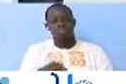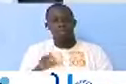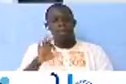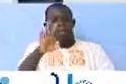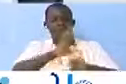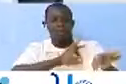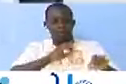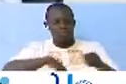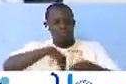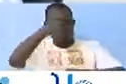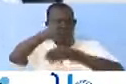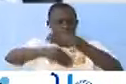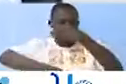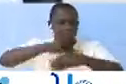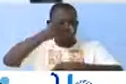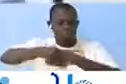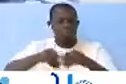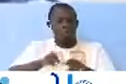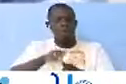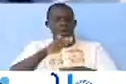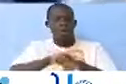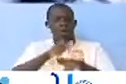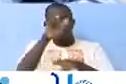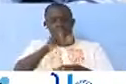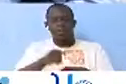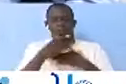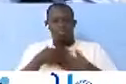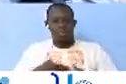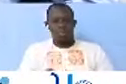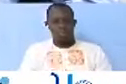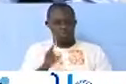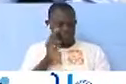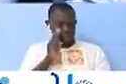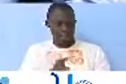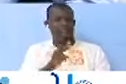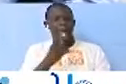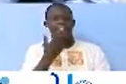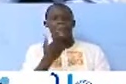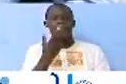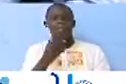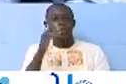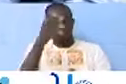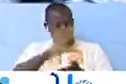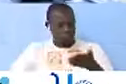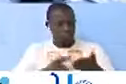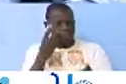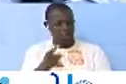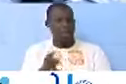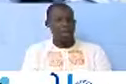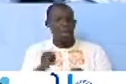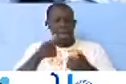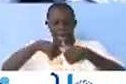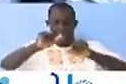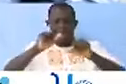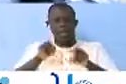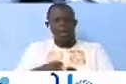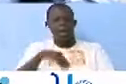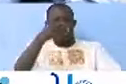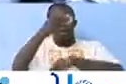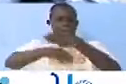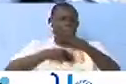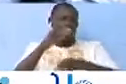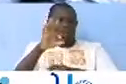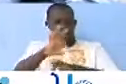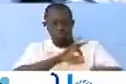was wrapped in yelo nyaw yelo la you could see the blood stains mil sa rabari lato those who went to